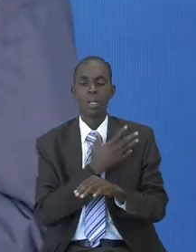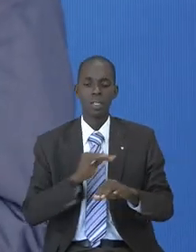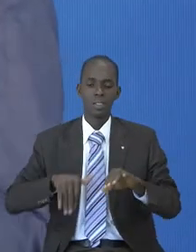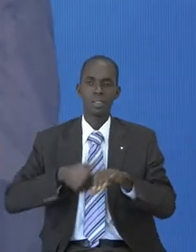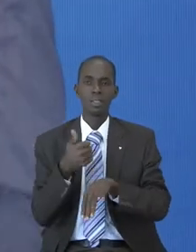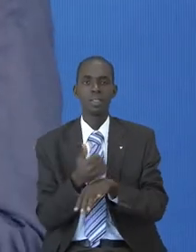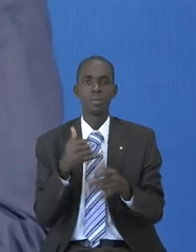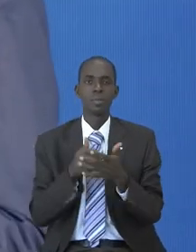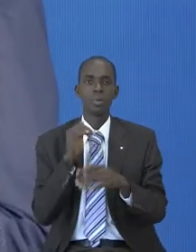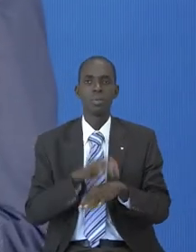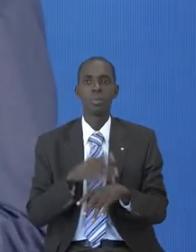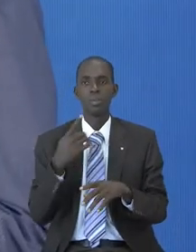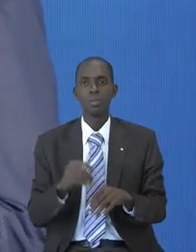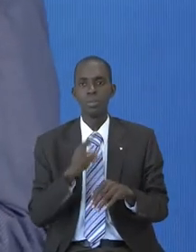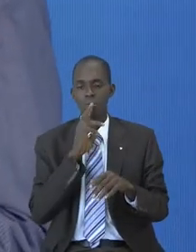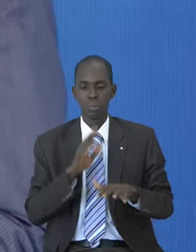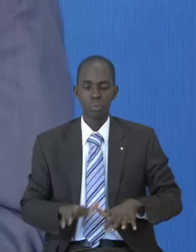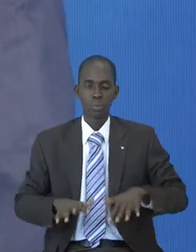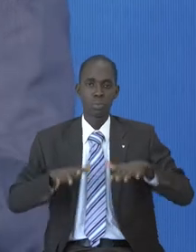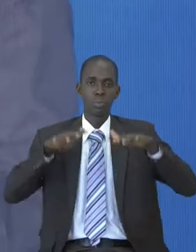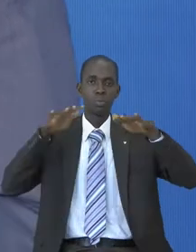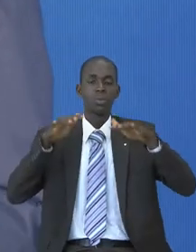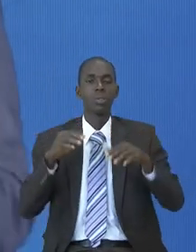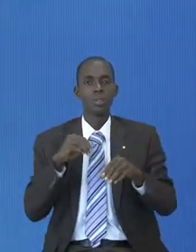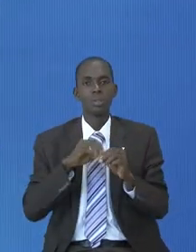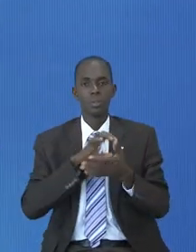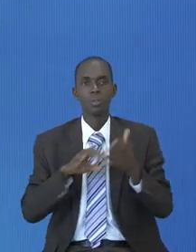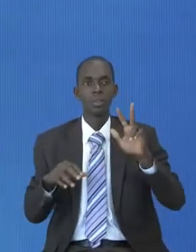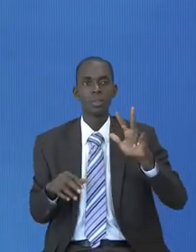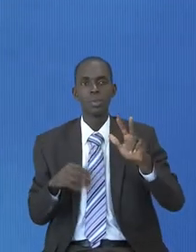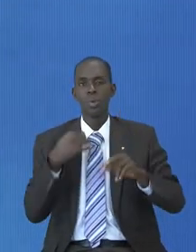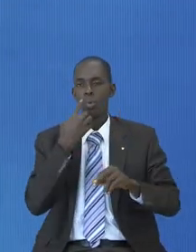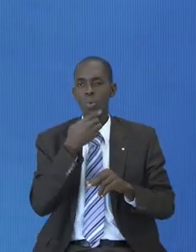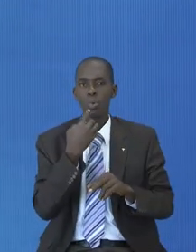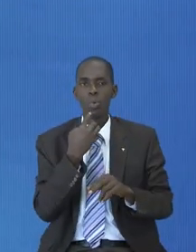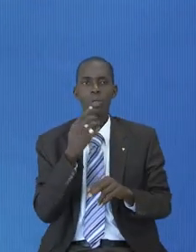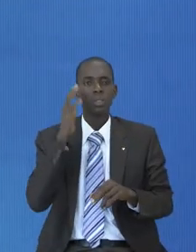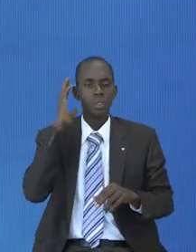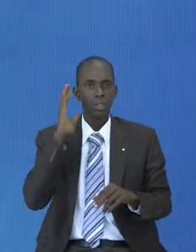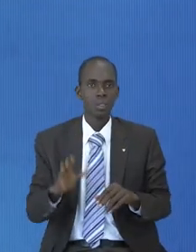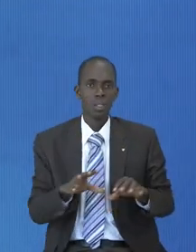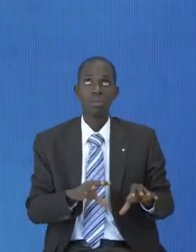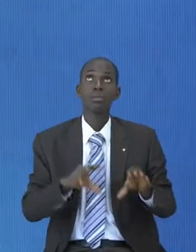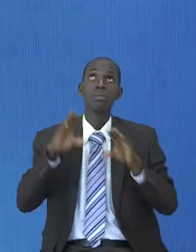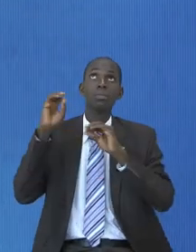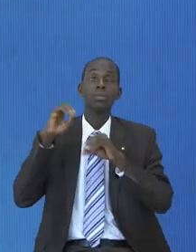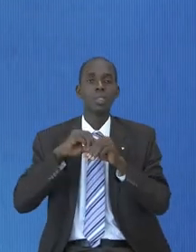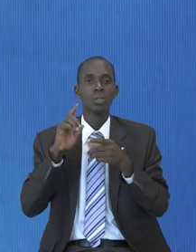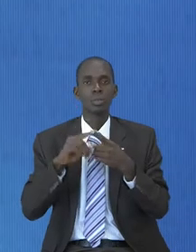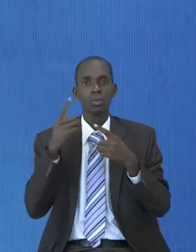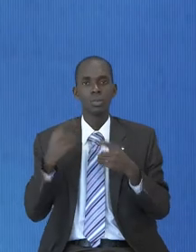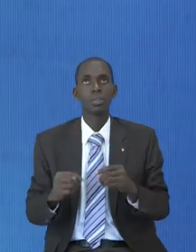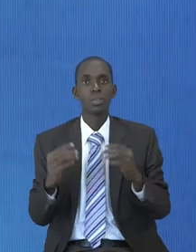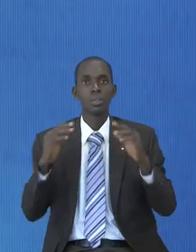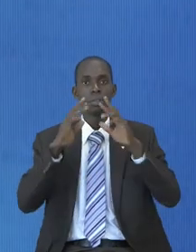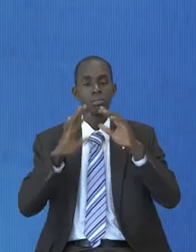it upon the floods. Verse 3, who shall ascend into the hill of the Lord, or